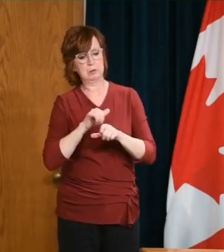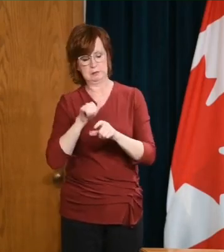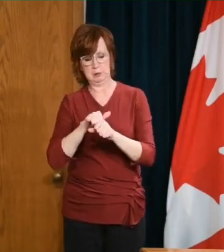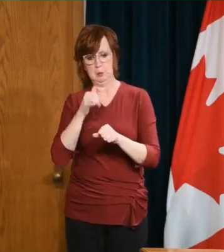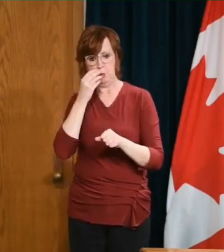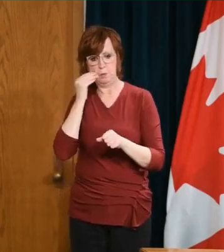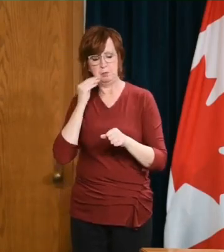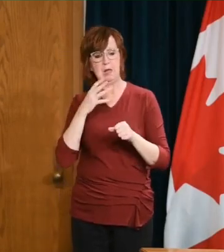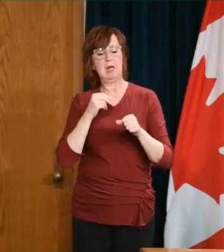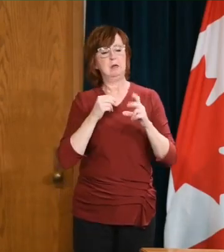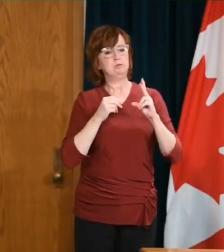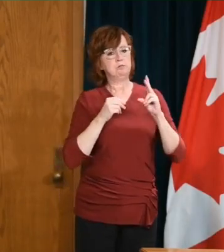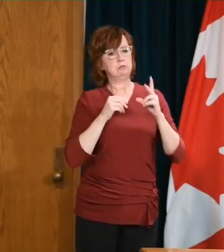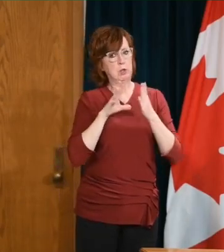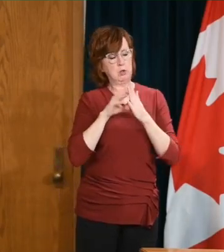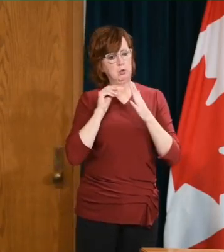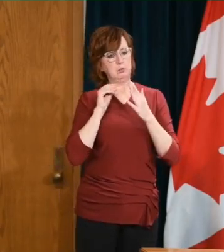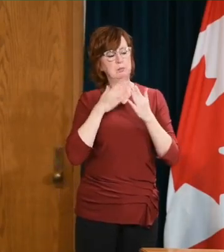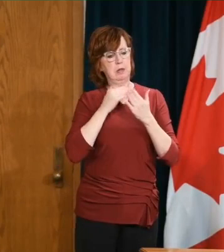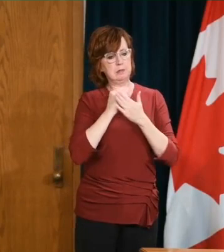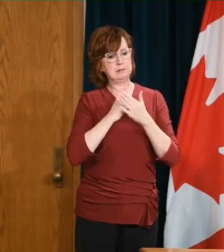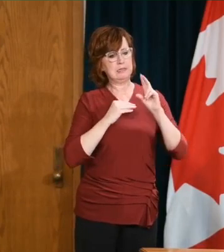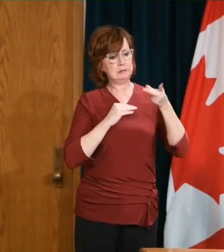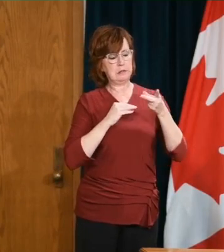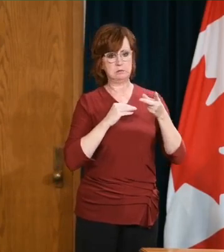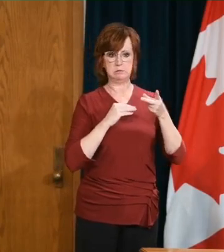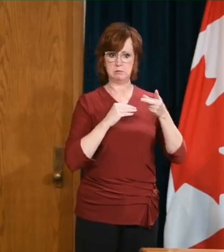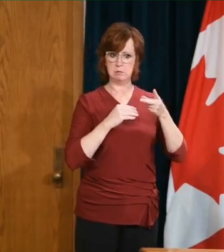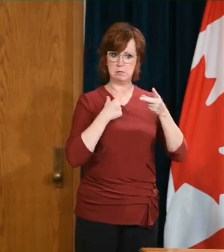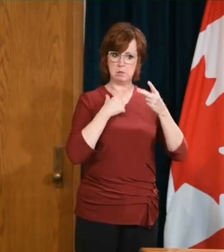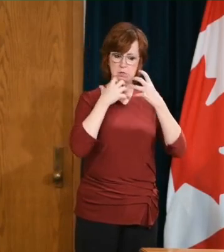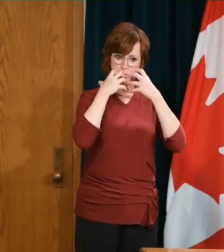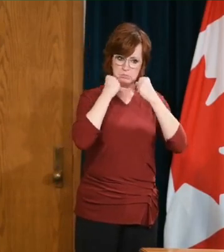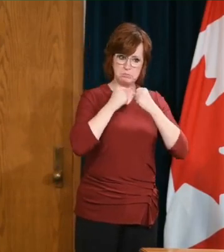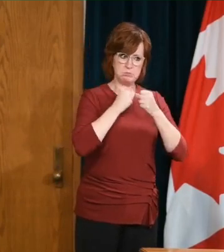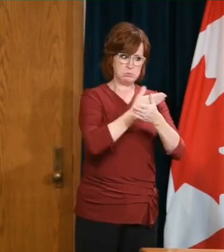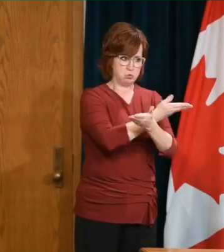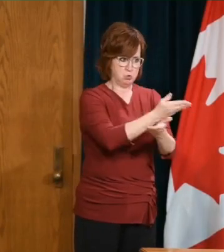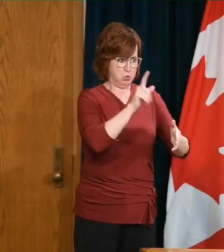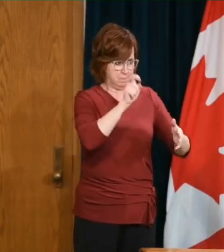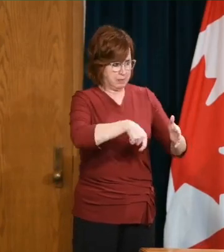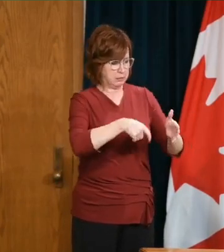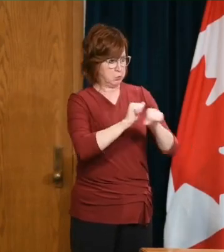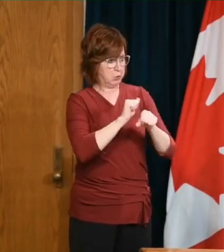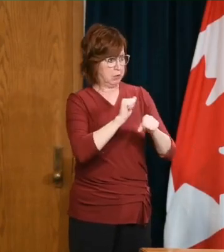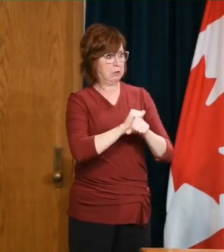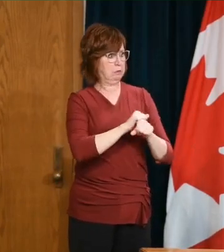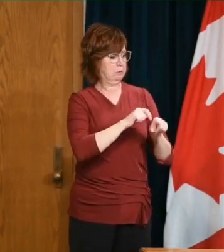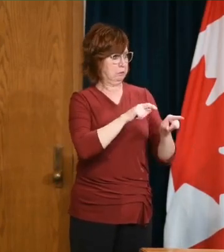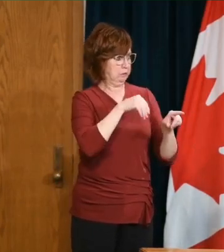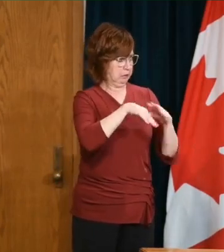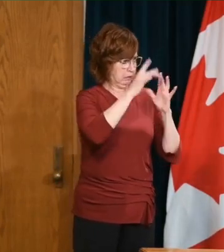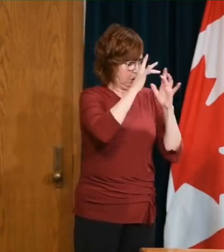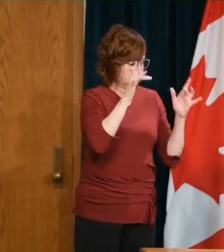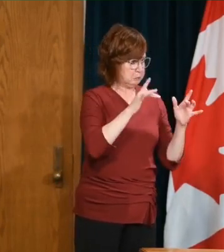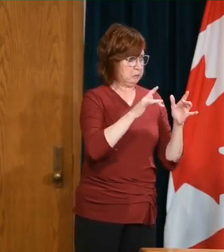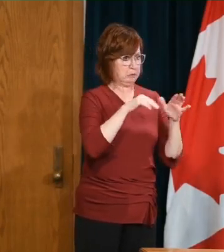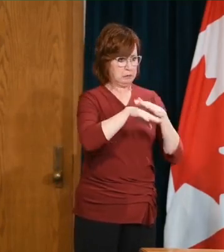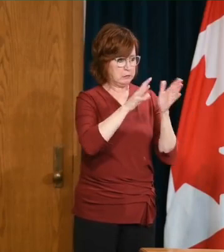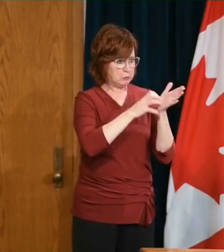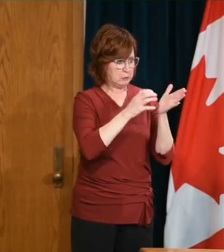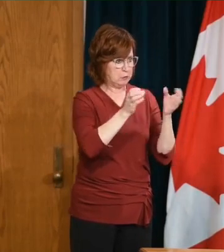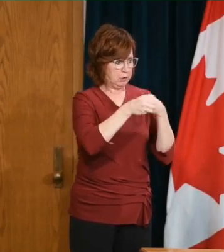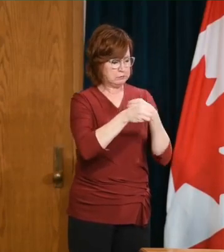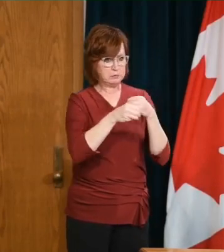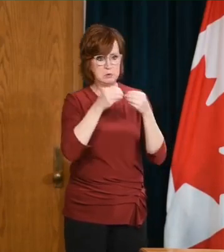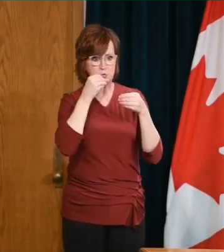duty to protect those who have to work in healthcare, who have to work in grocery stores, other essential services, that we